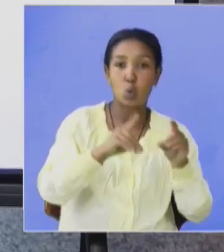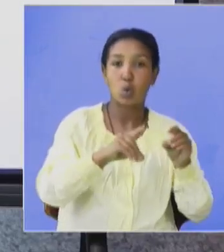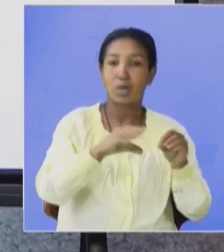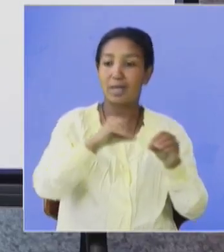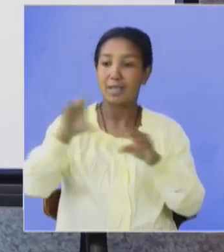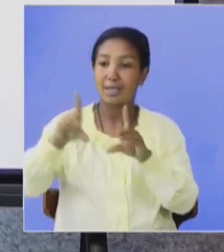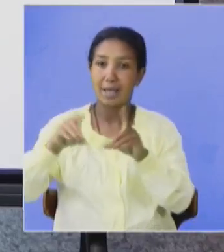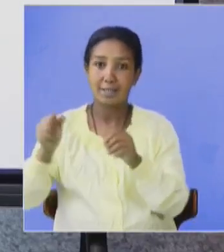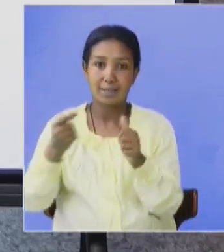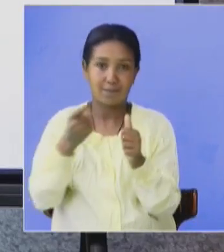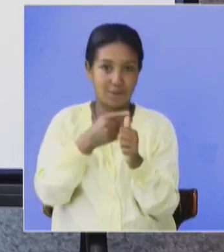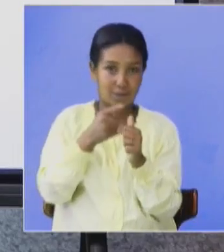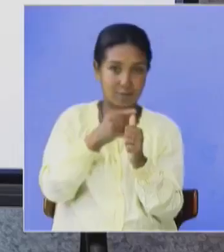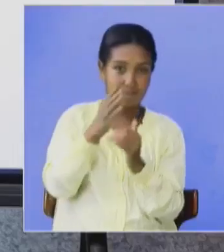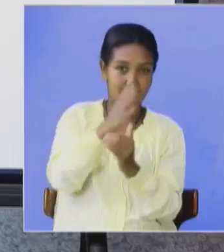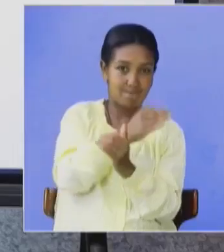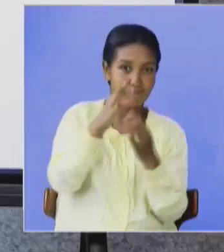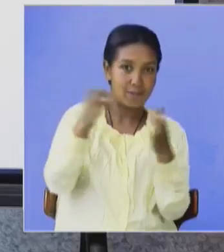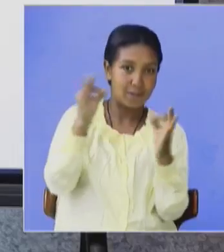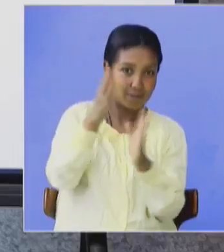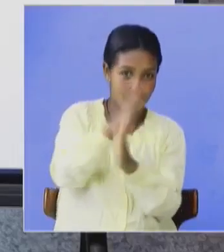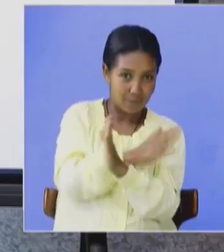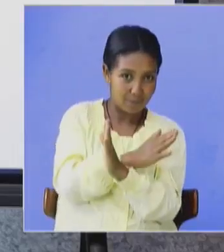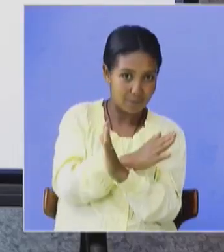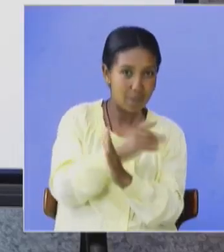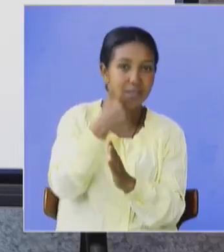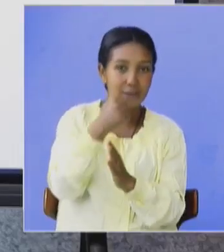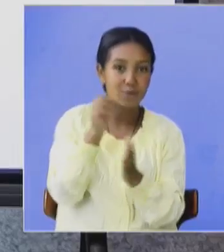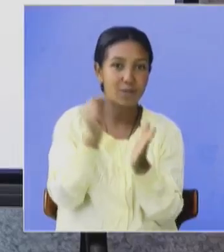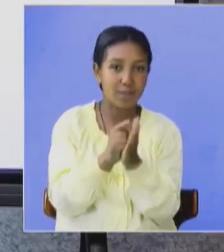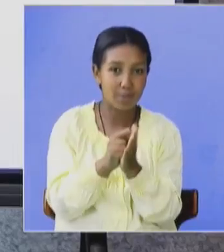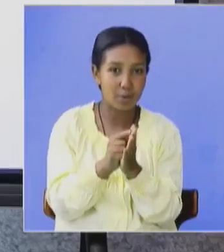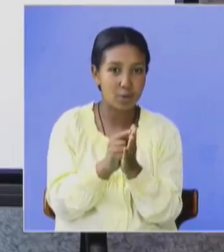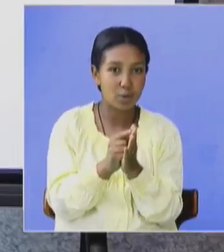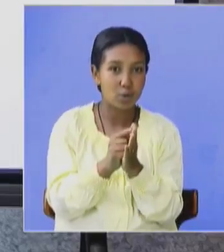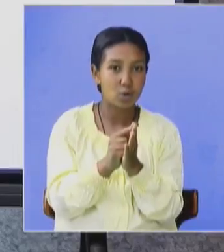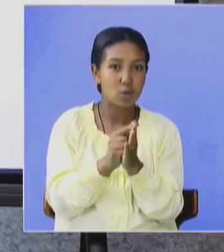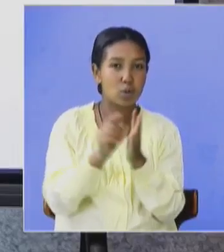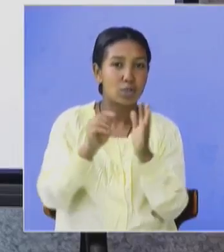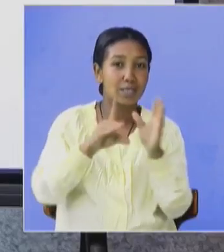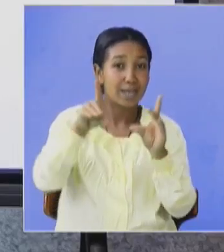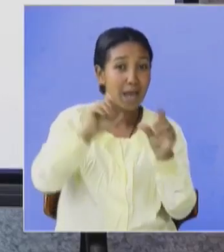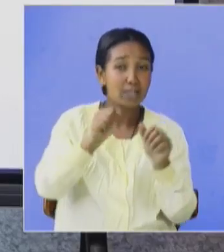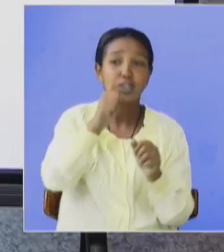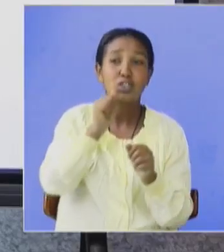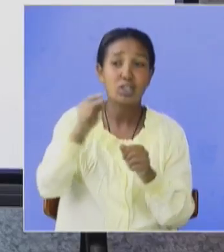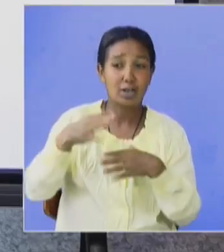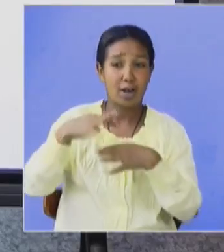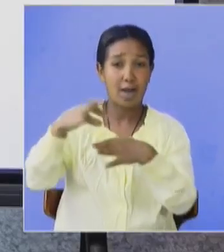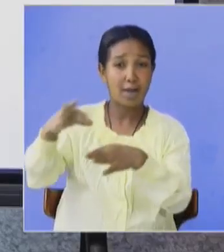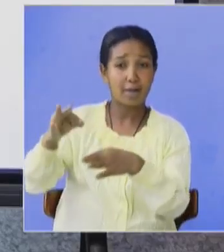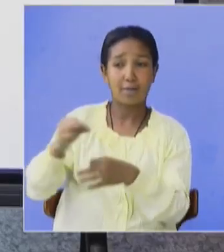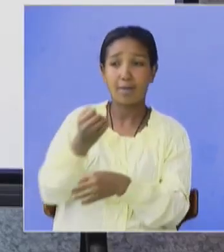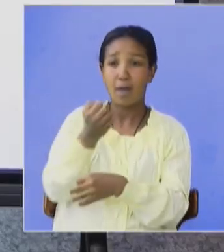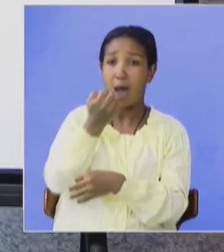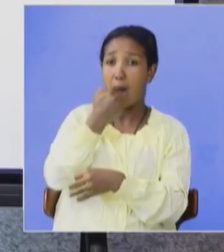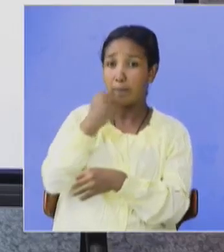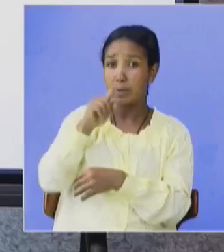the first part of the sentence by saying, for example, does she like apple?